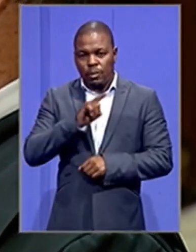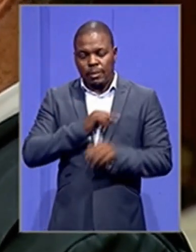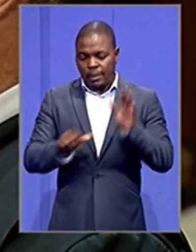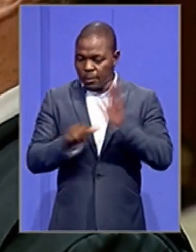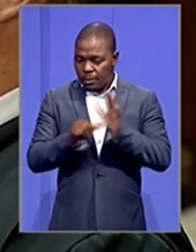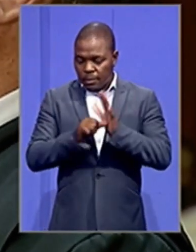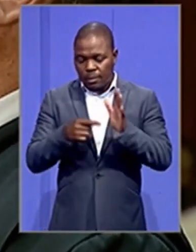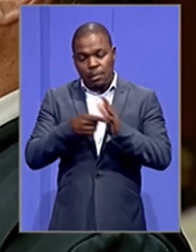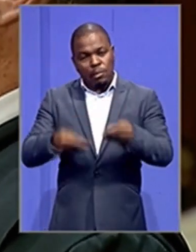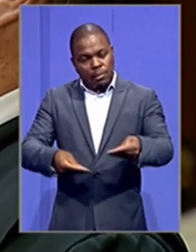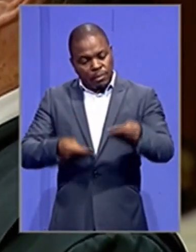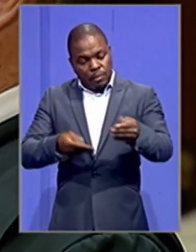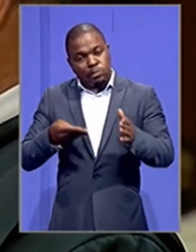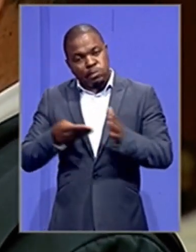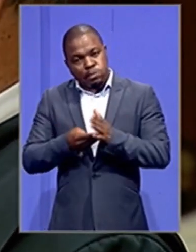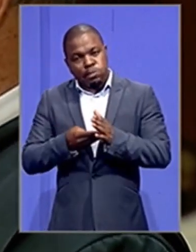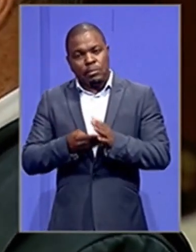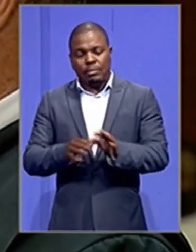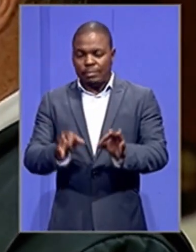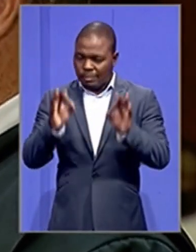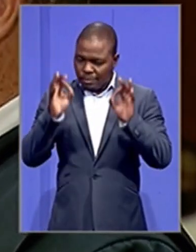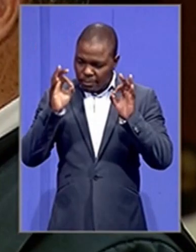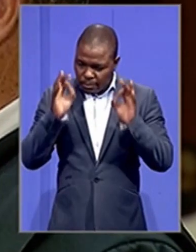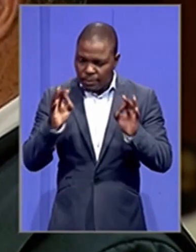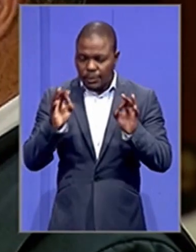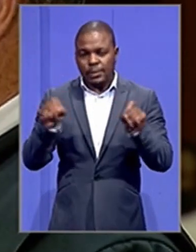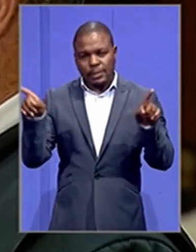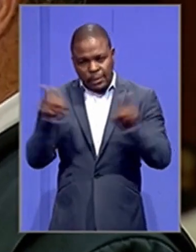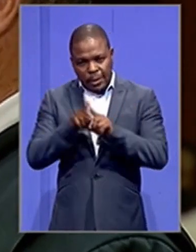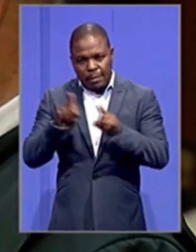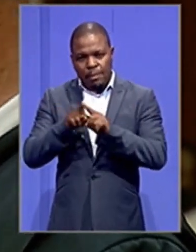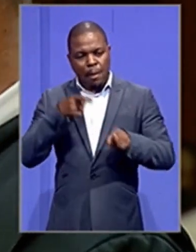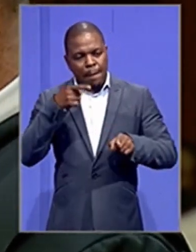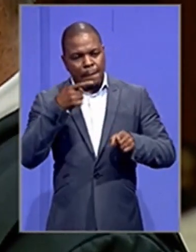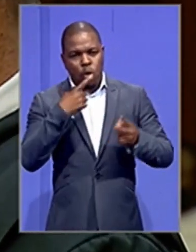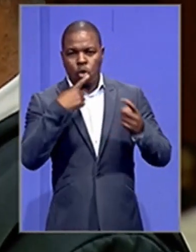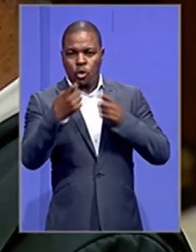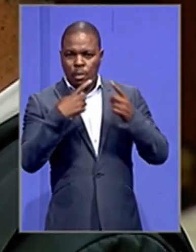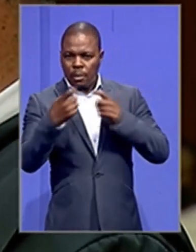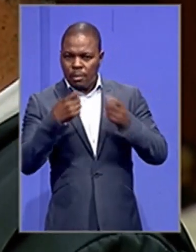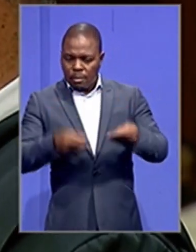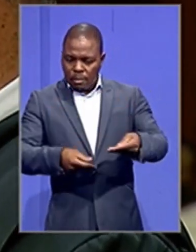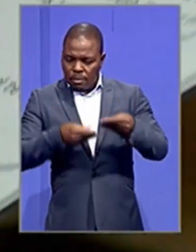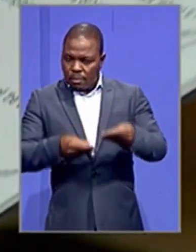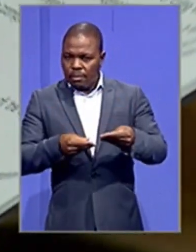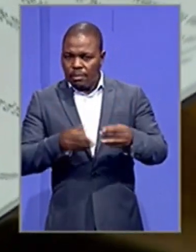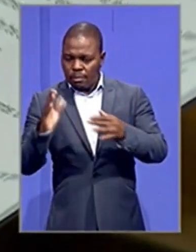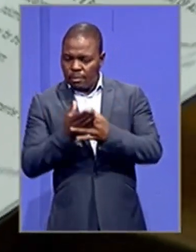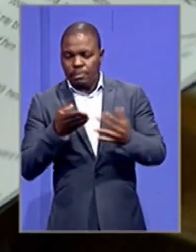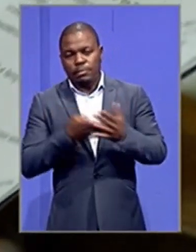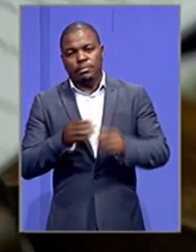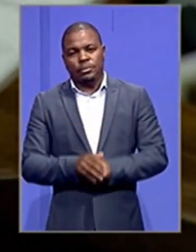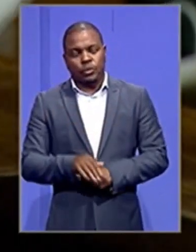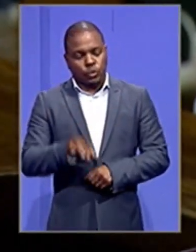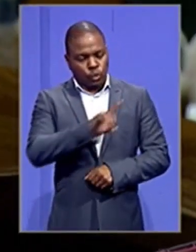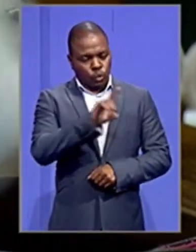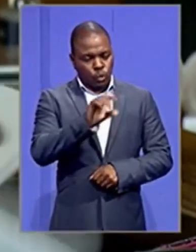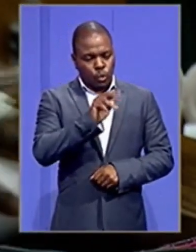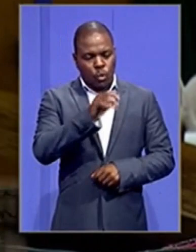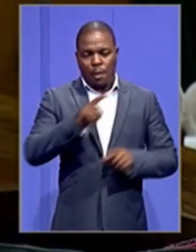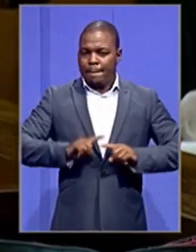matter formed exactly the same allegations which forms part of the indictment. Zondo ga ipona molato